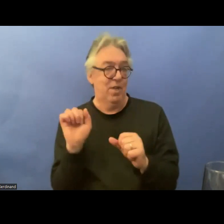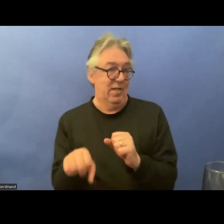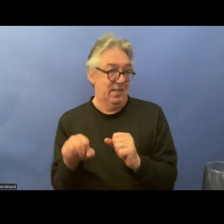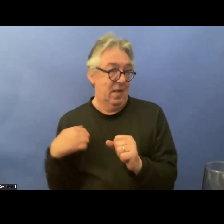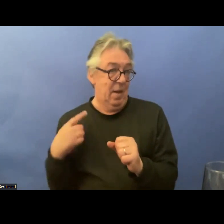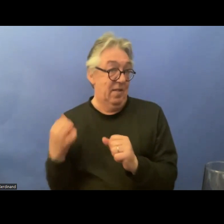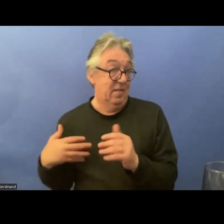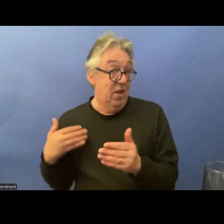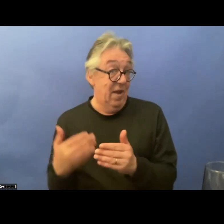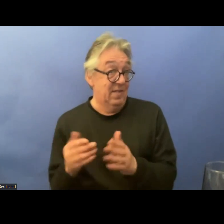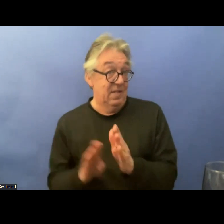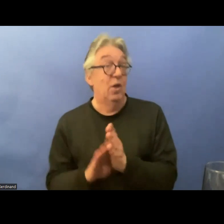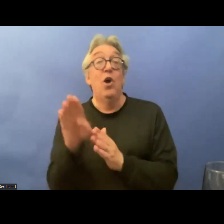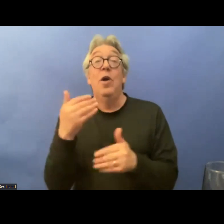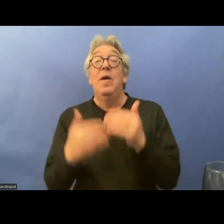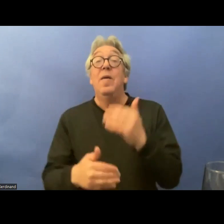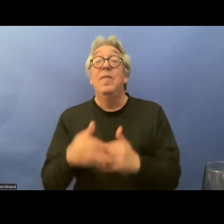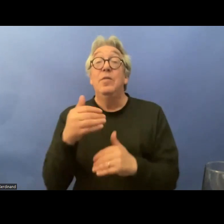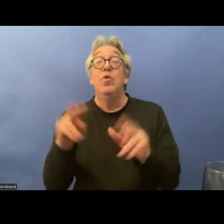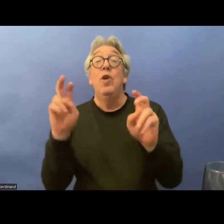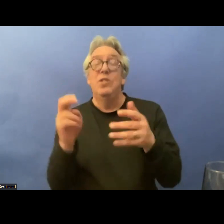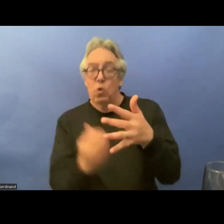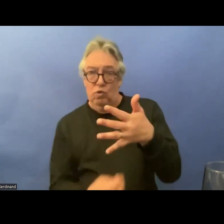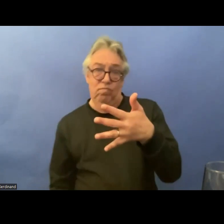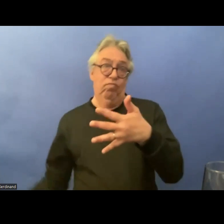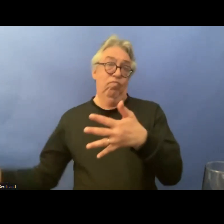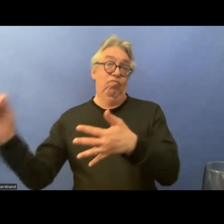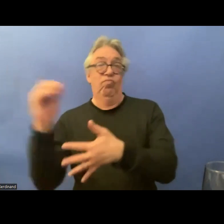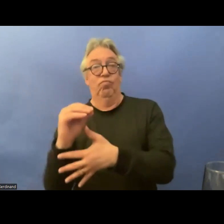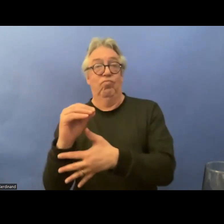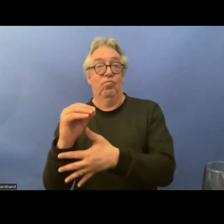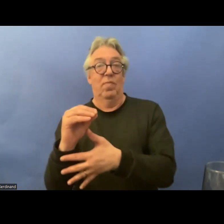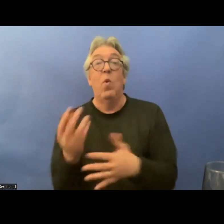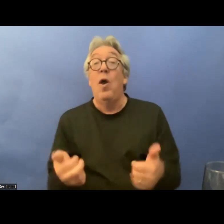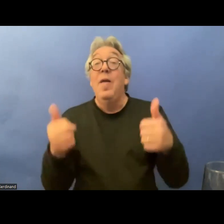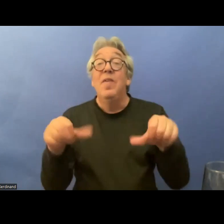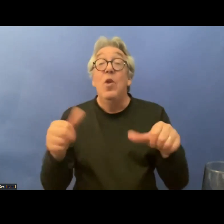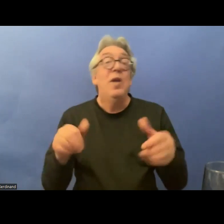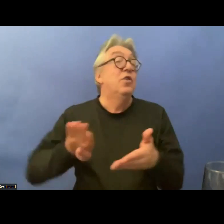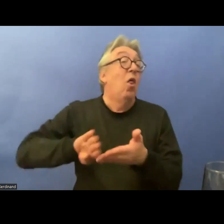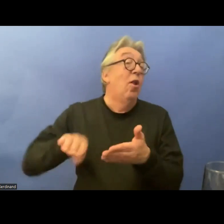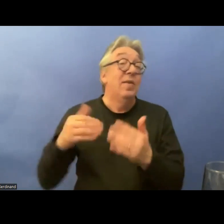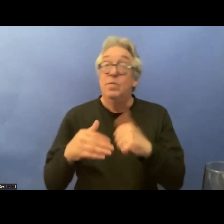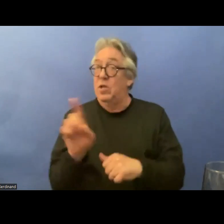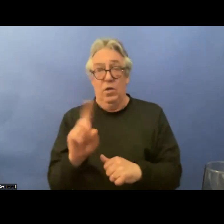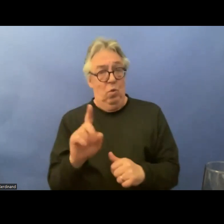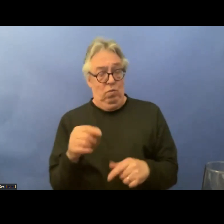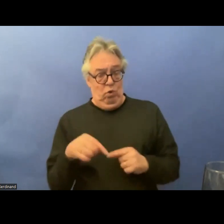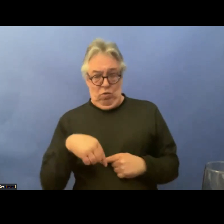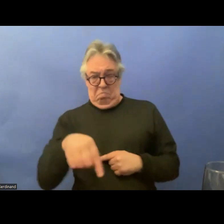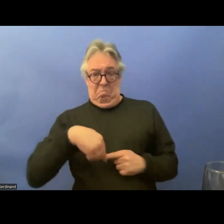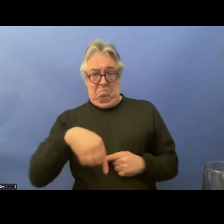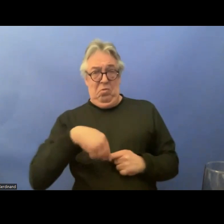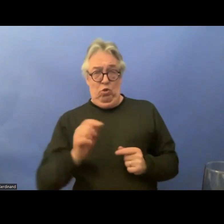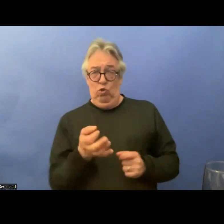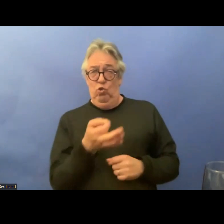the disability issues are considered in all stages of the evaluations. And very shortly, we'll have 2 evaluations